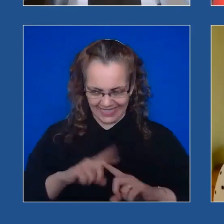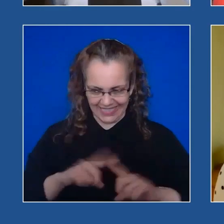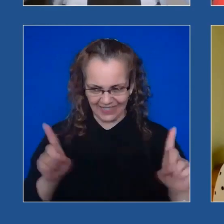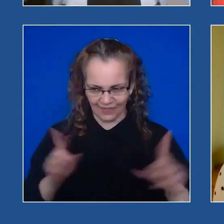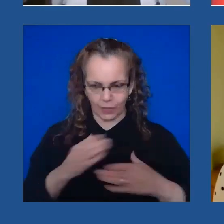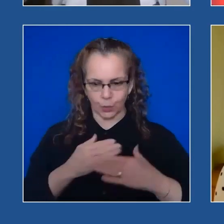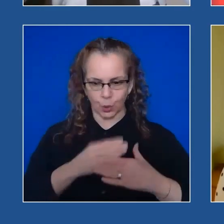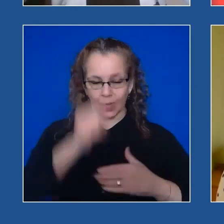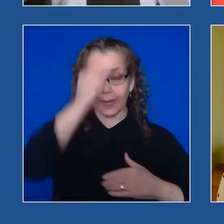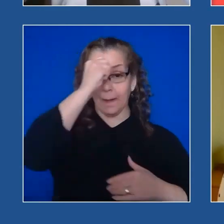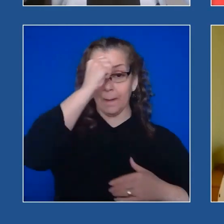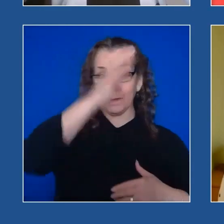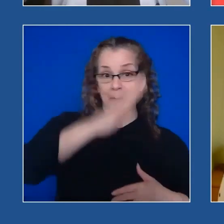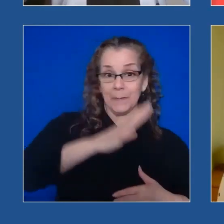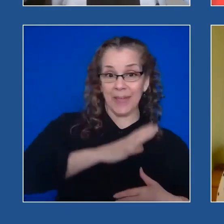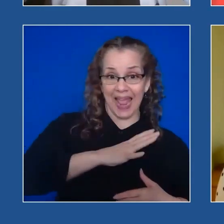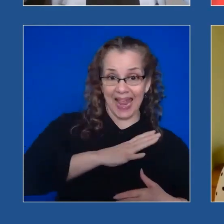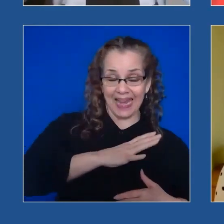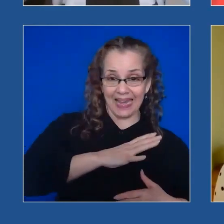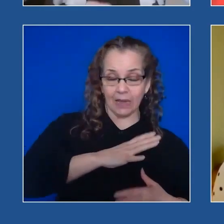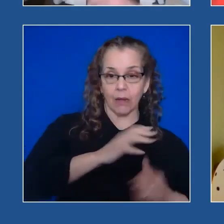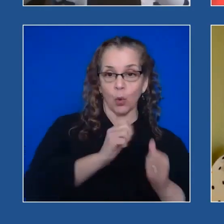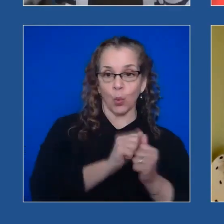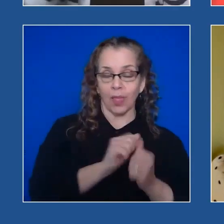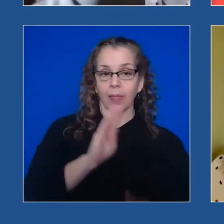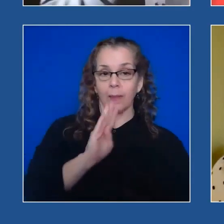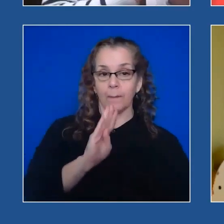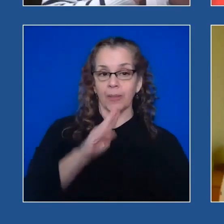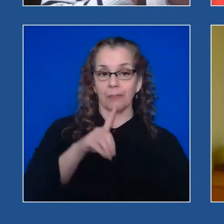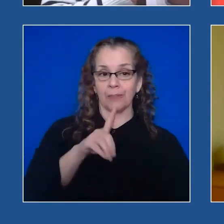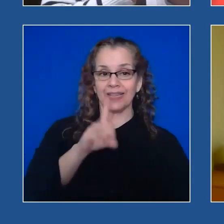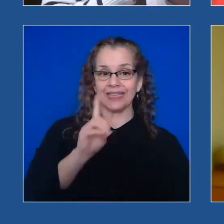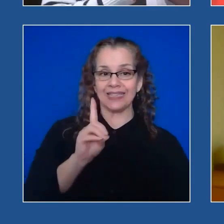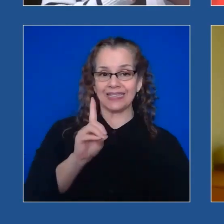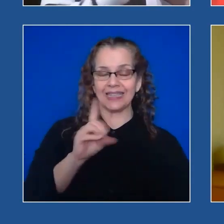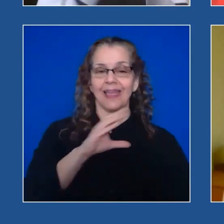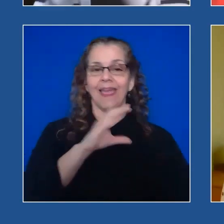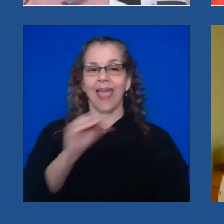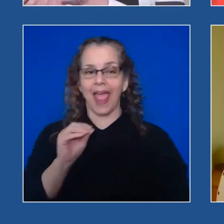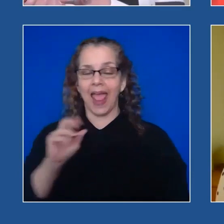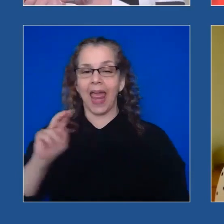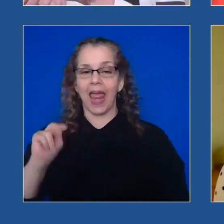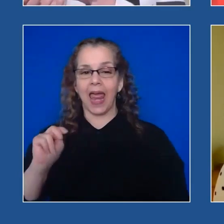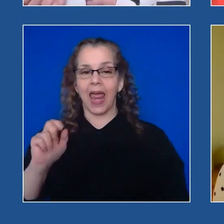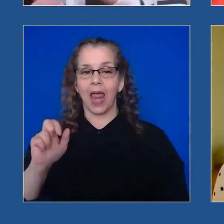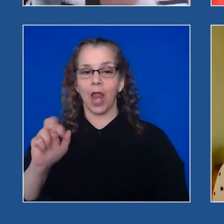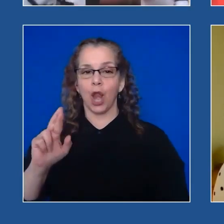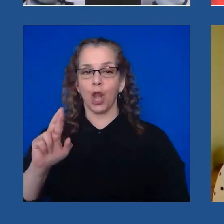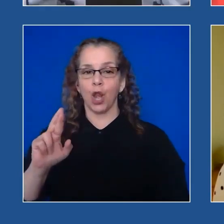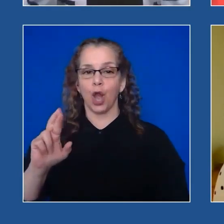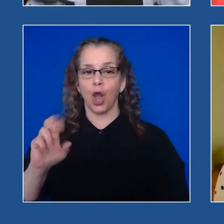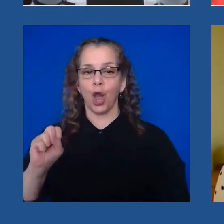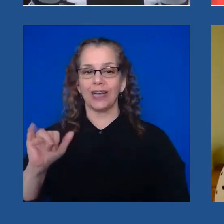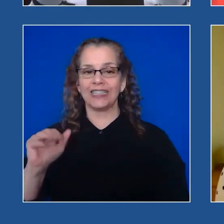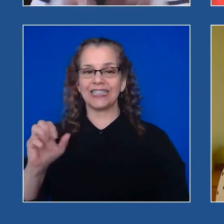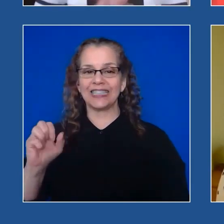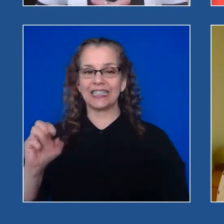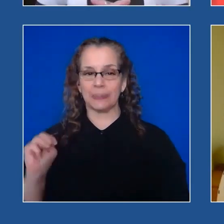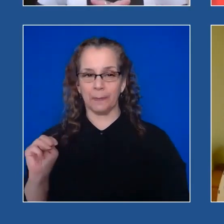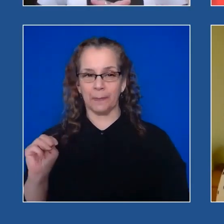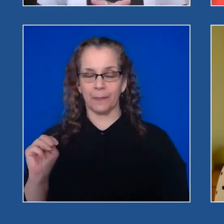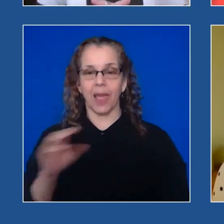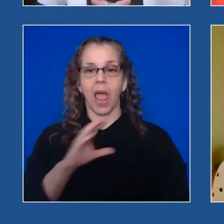personality disorder and narcissistic traits versus men with narcissistic personality disorder and borderline traits? So we kind of get a little